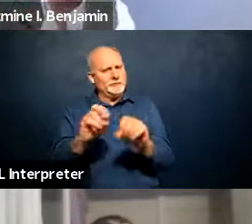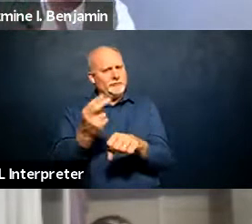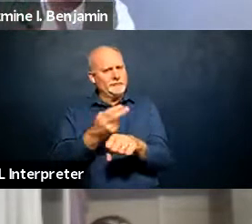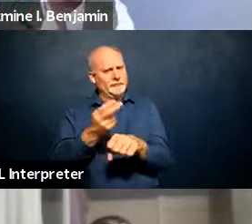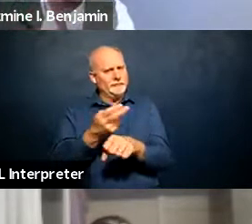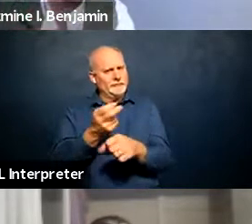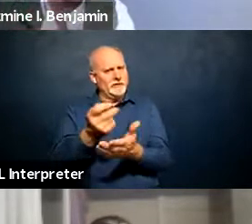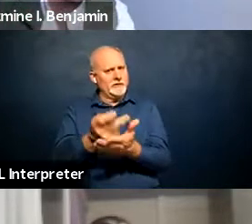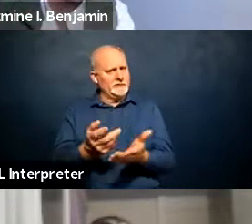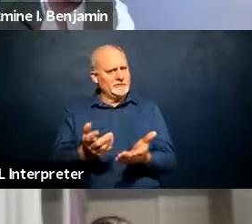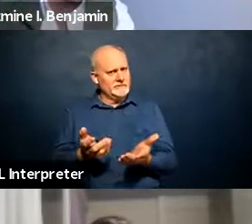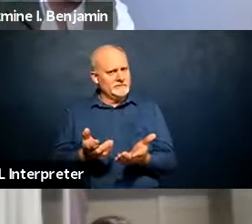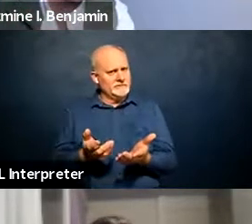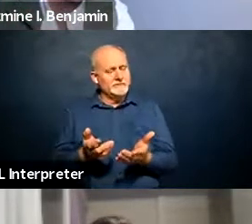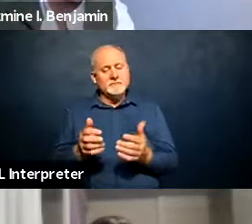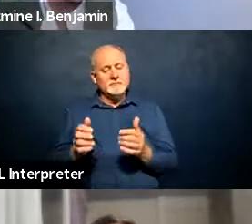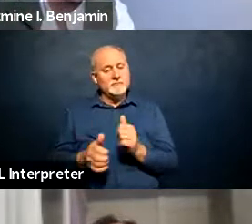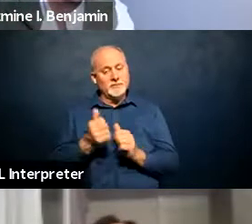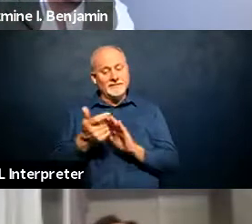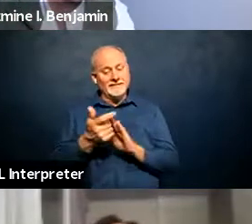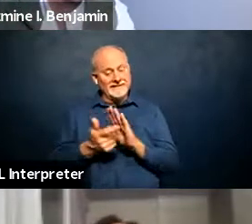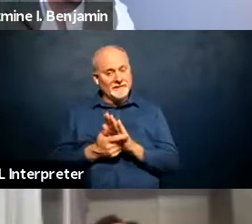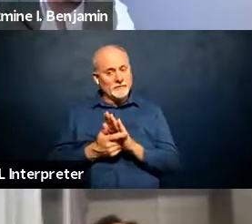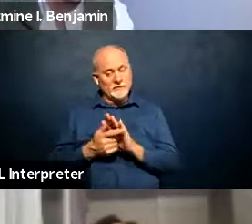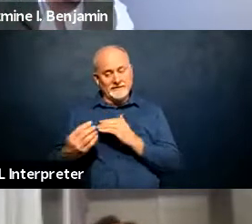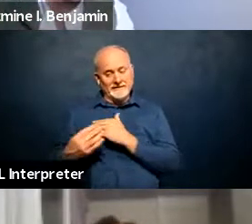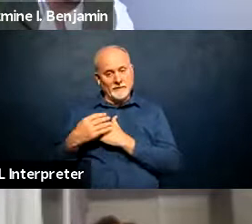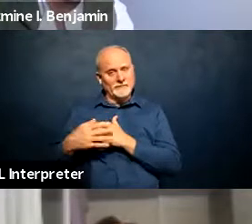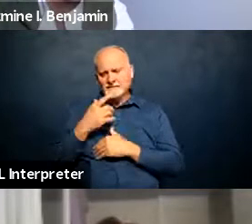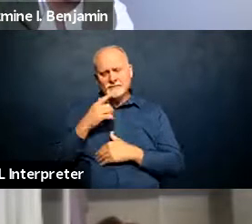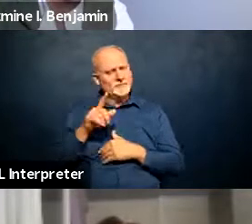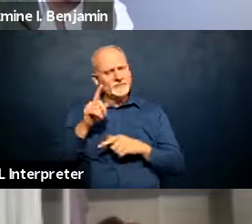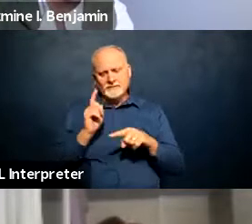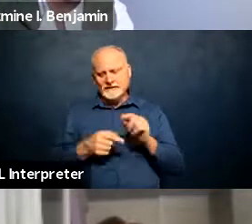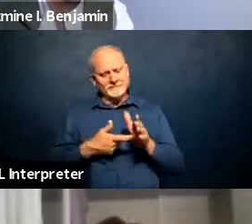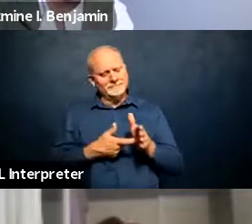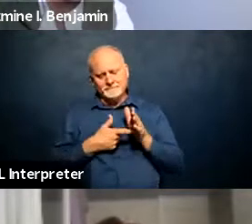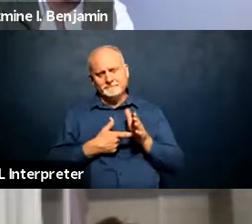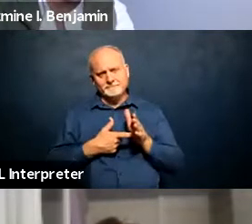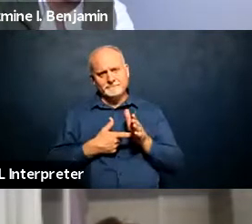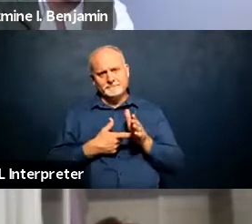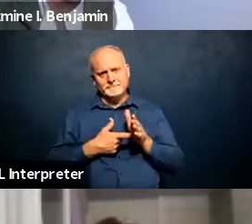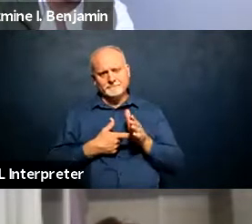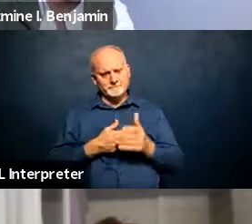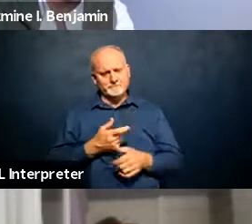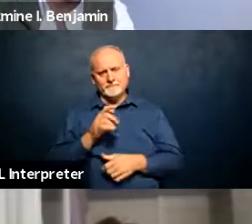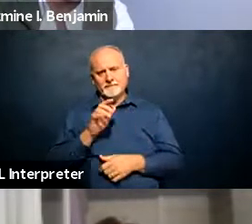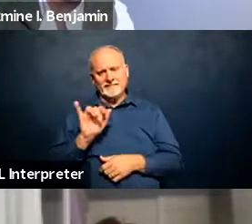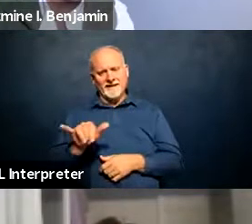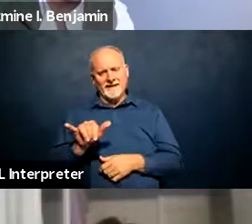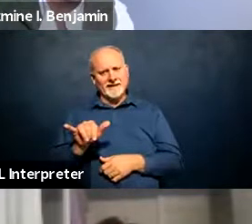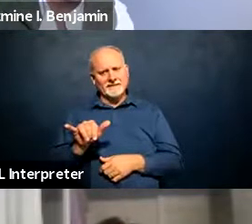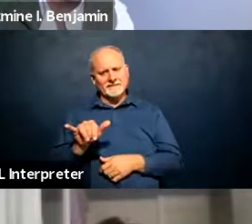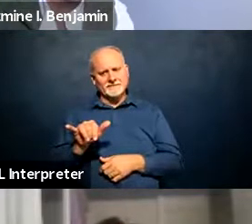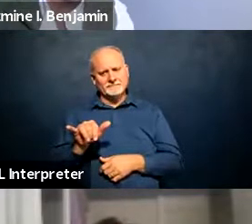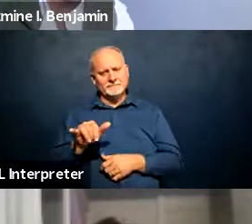authorization. And most of our legal and general counsel has said that you cannot mandate a therapy that